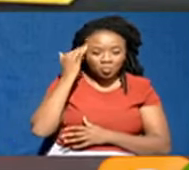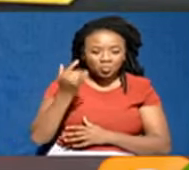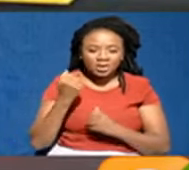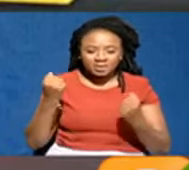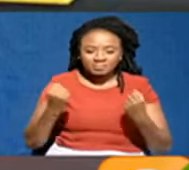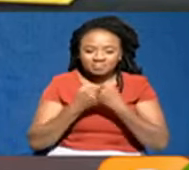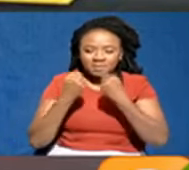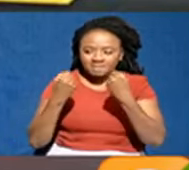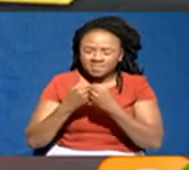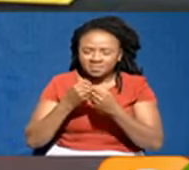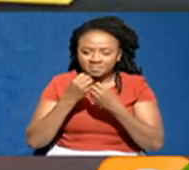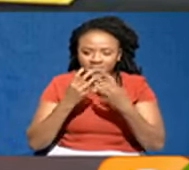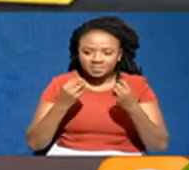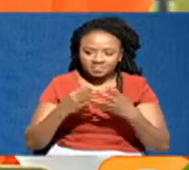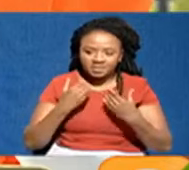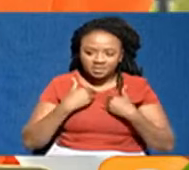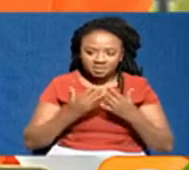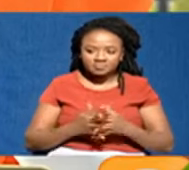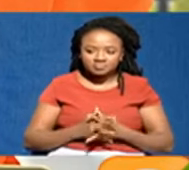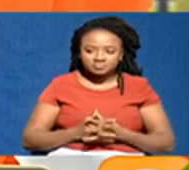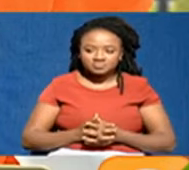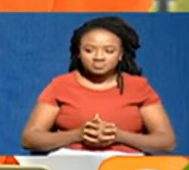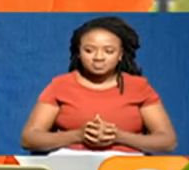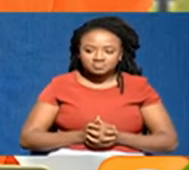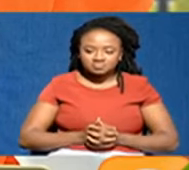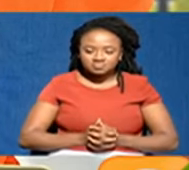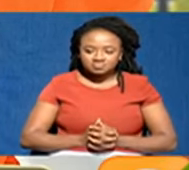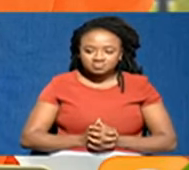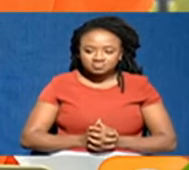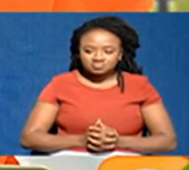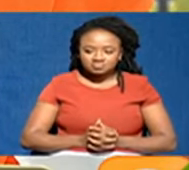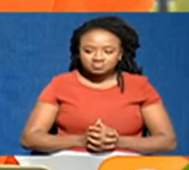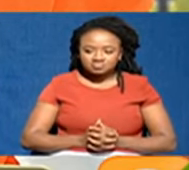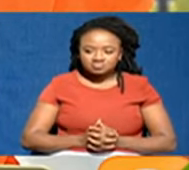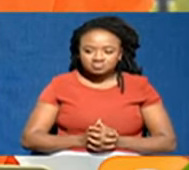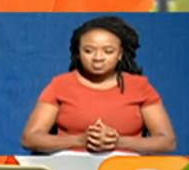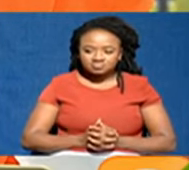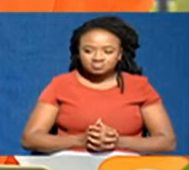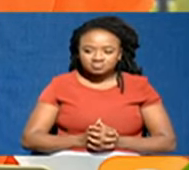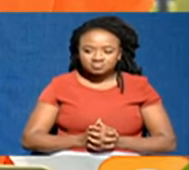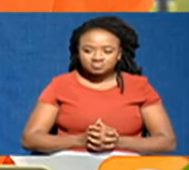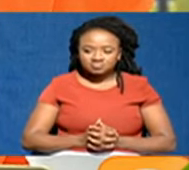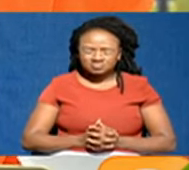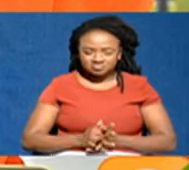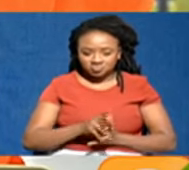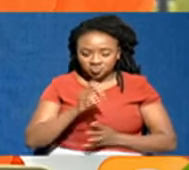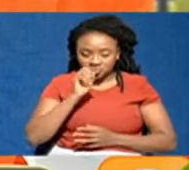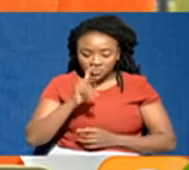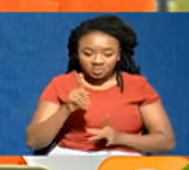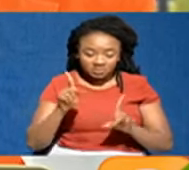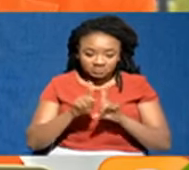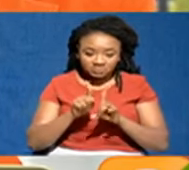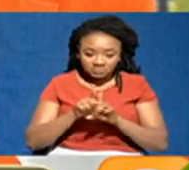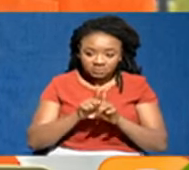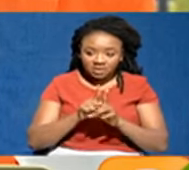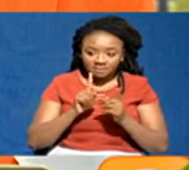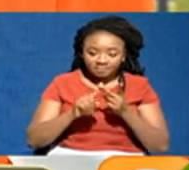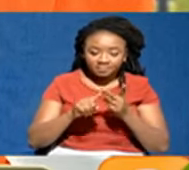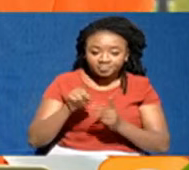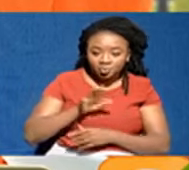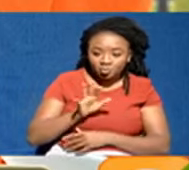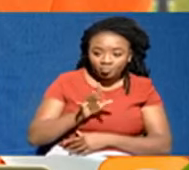looked at. Bright, let me bring you in here, because you actually are a victim of a road crash.